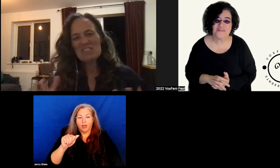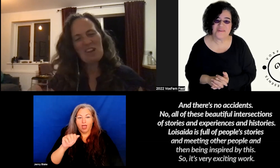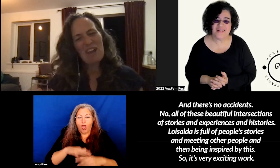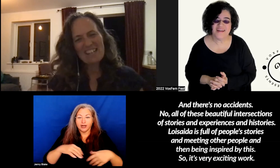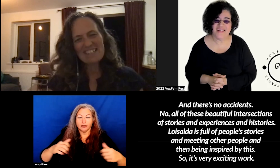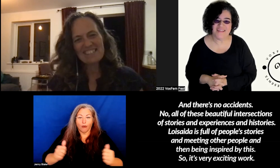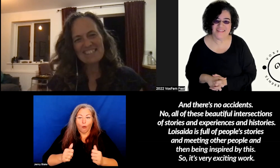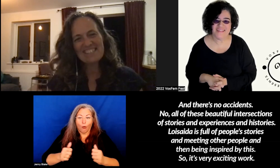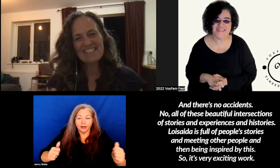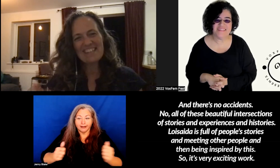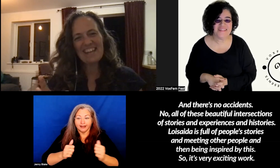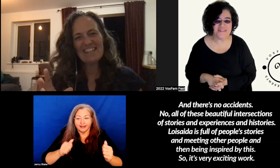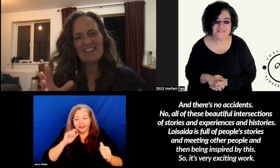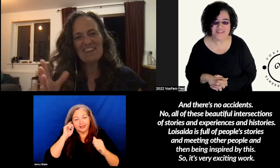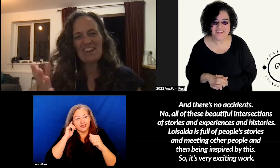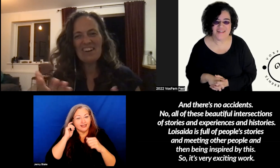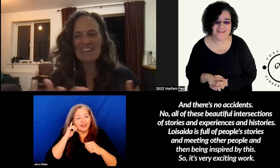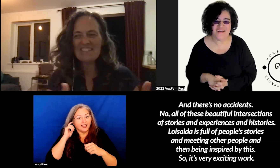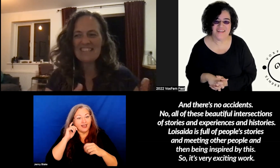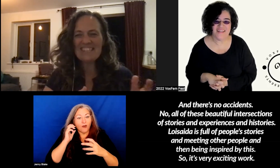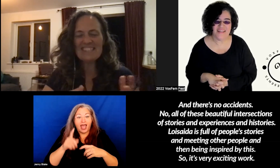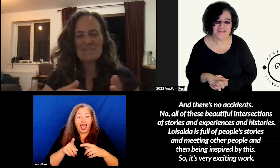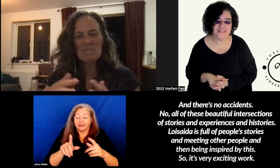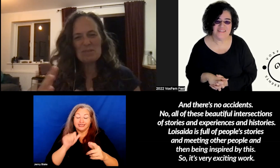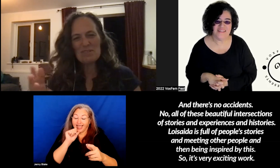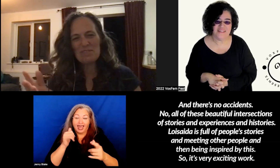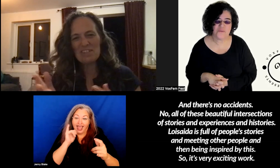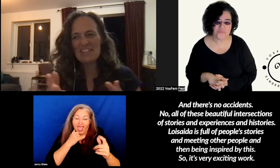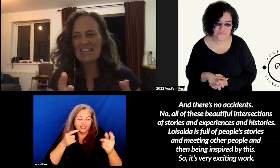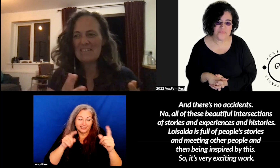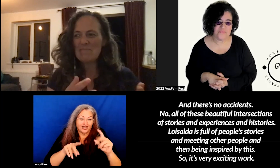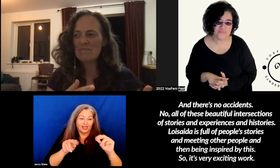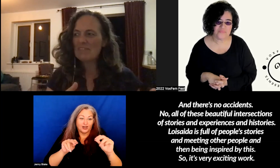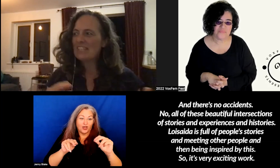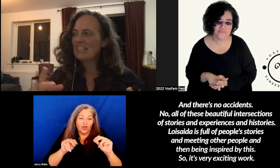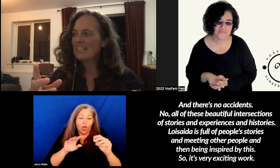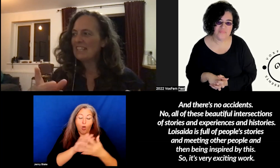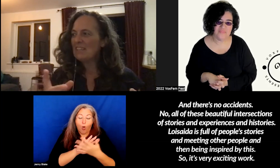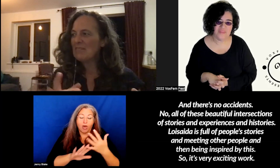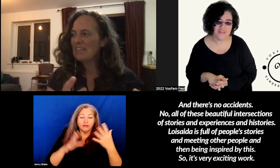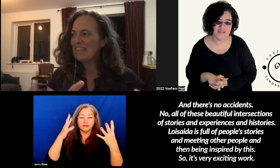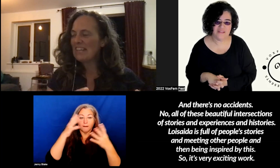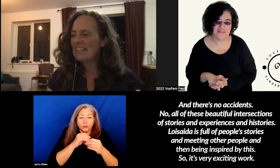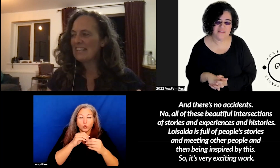So there's no accidents. No. All of these beautiful,